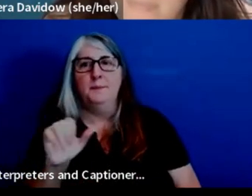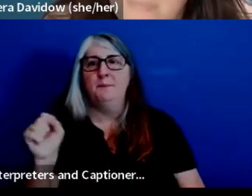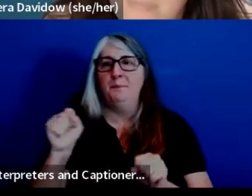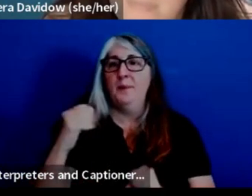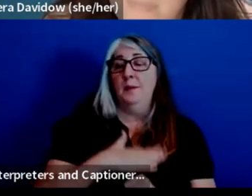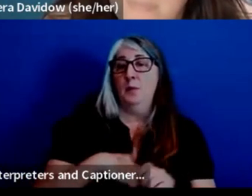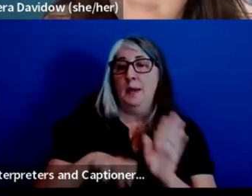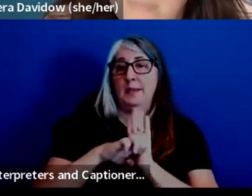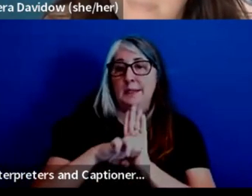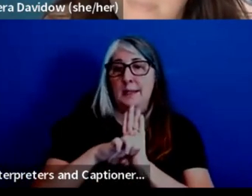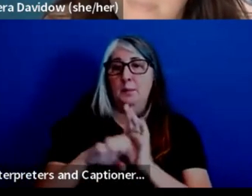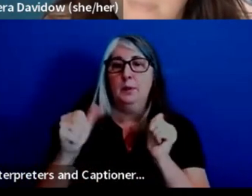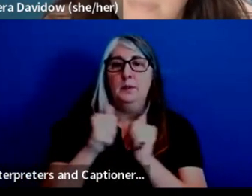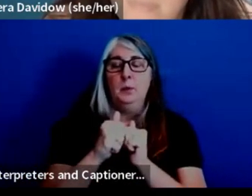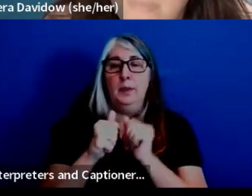is